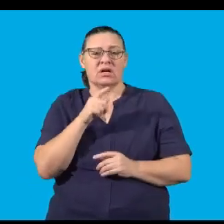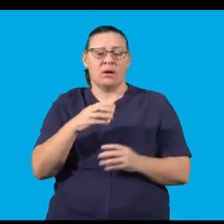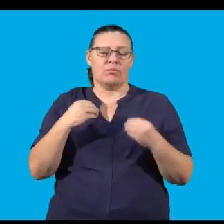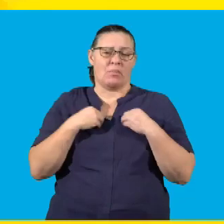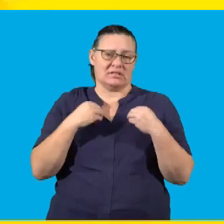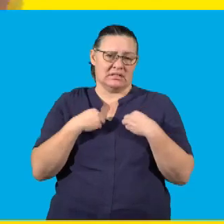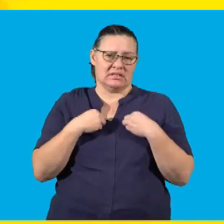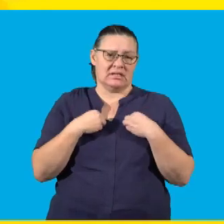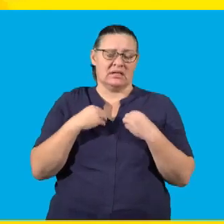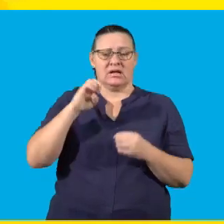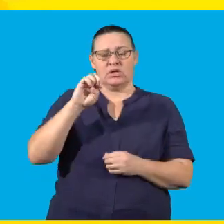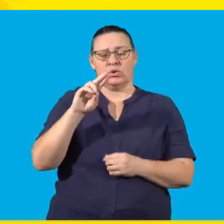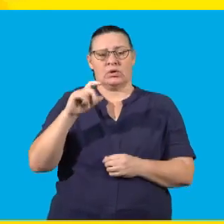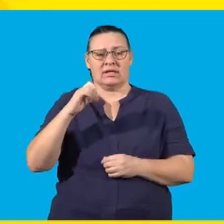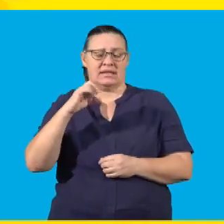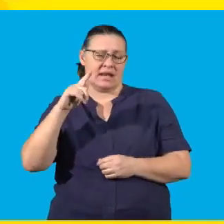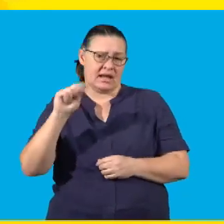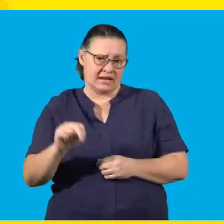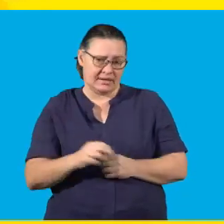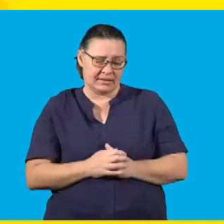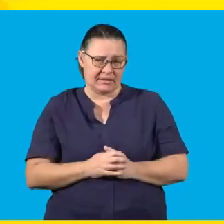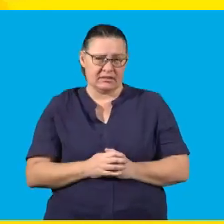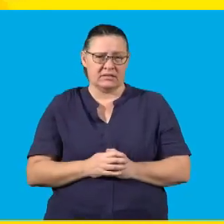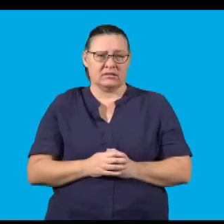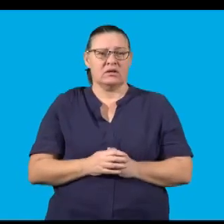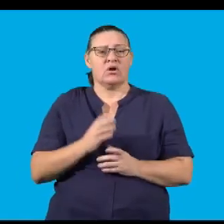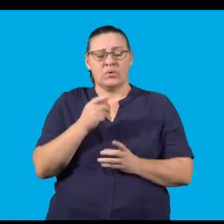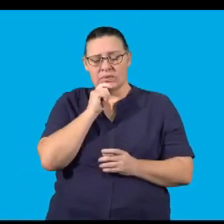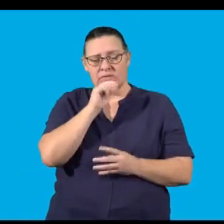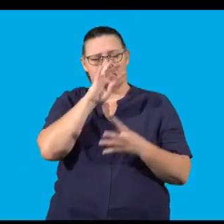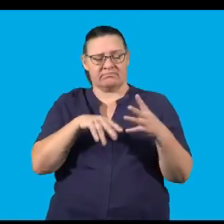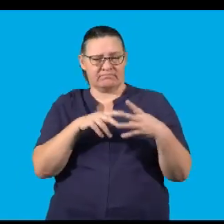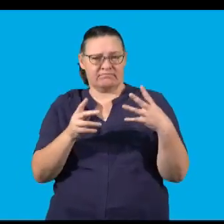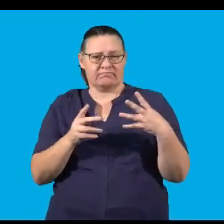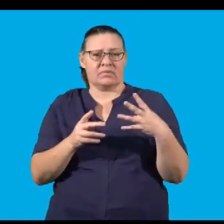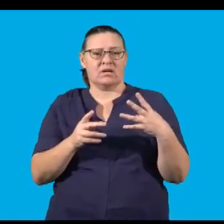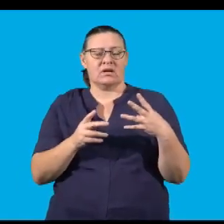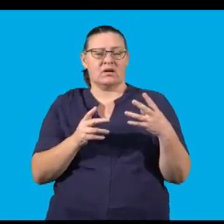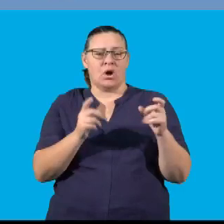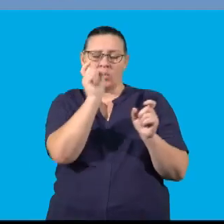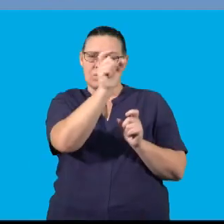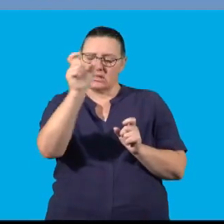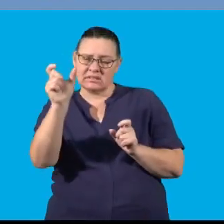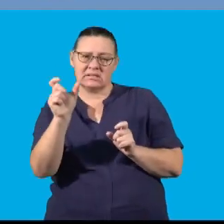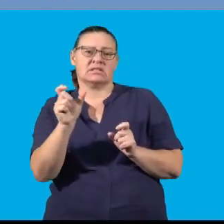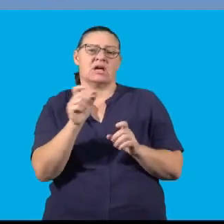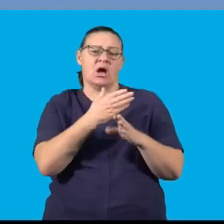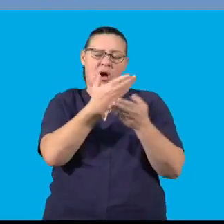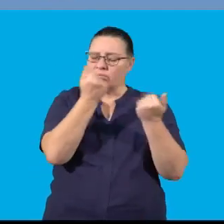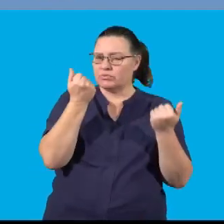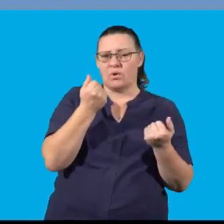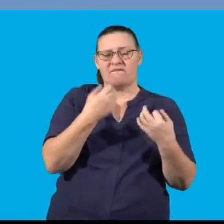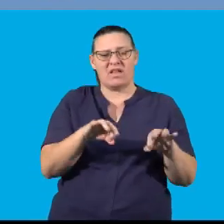geometry properties to answer the questions. Then we're going to use formulae to calculate coordinates, midpoints, and unknown